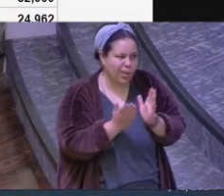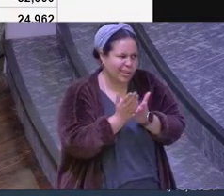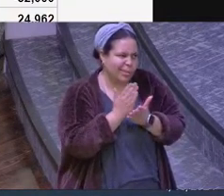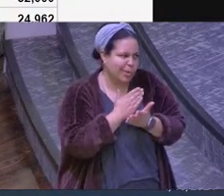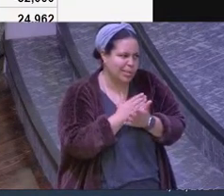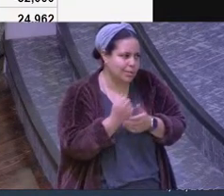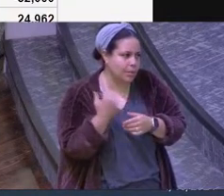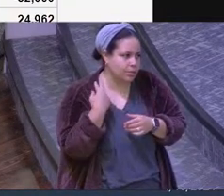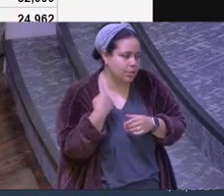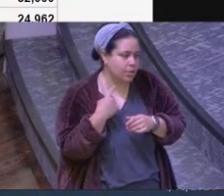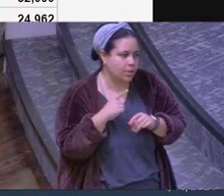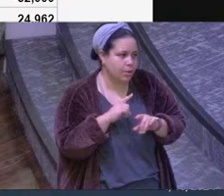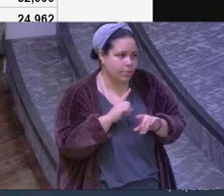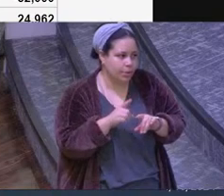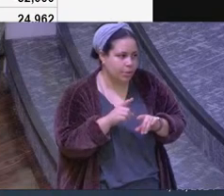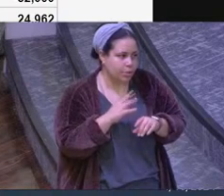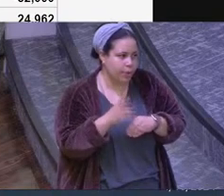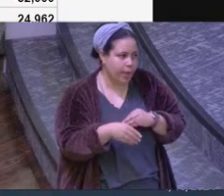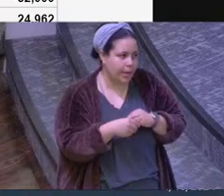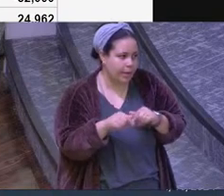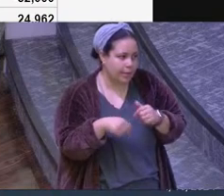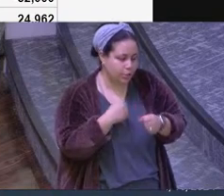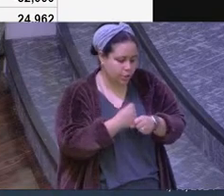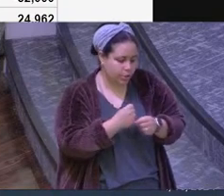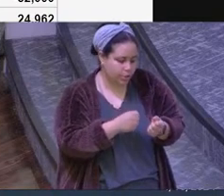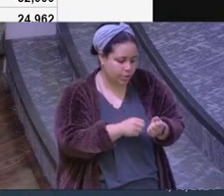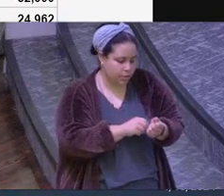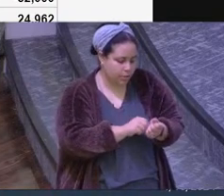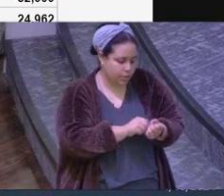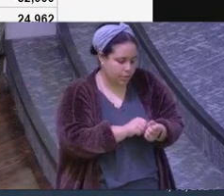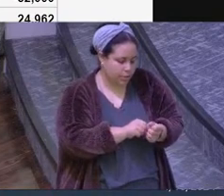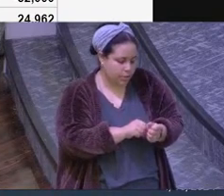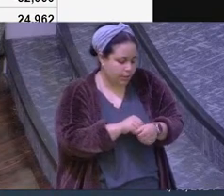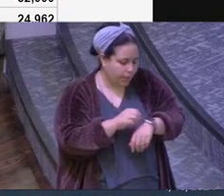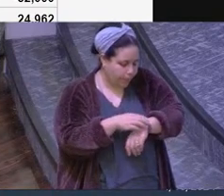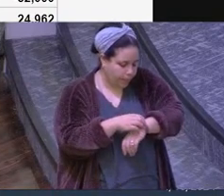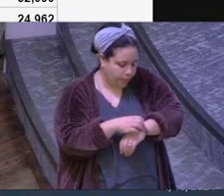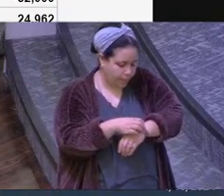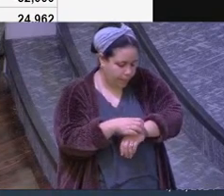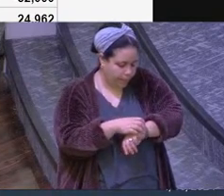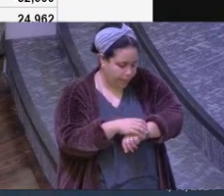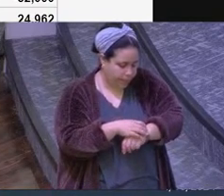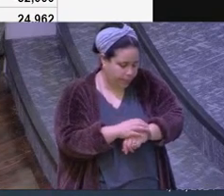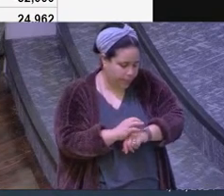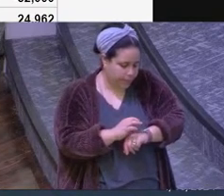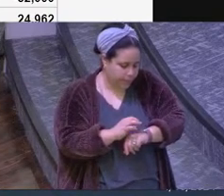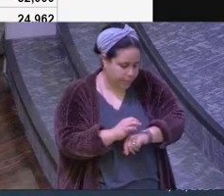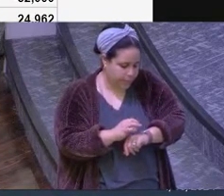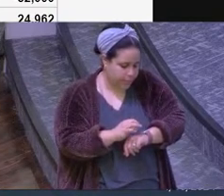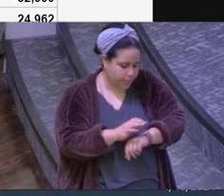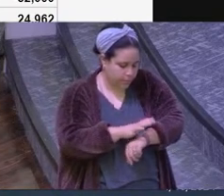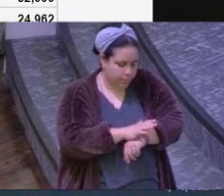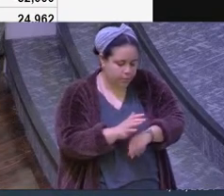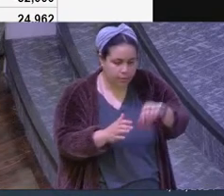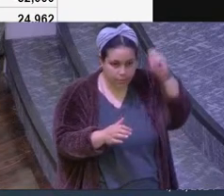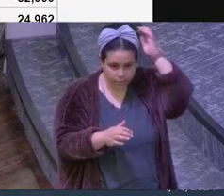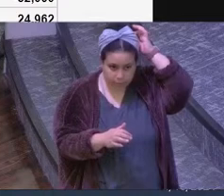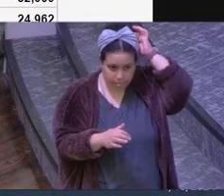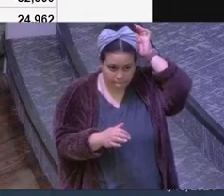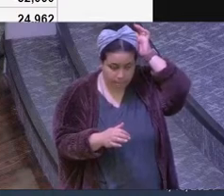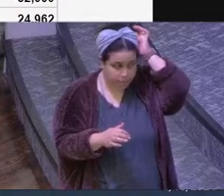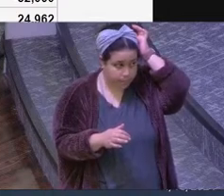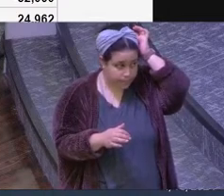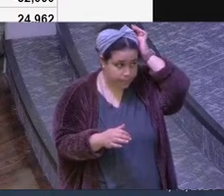last year, so we wanted to make sure we got that in the budget this year. We've kind of had to move some stuff around this year. Public impact is